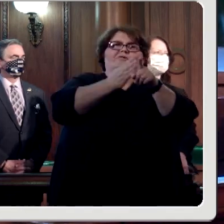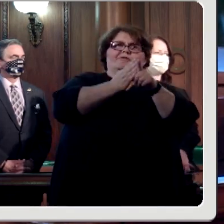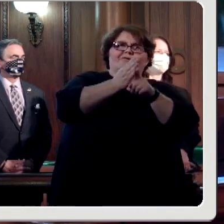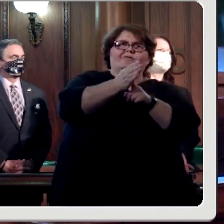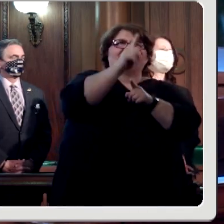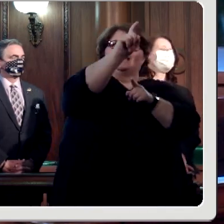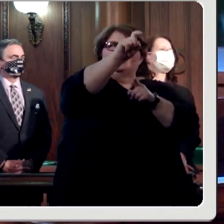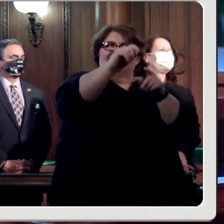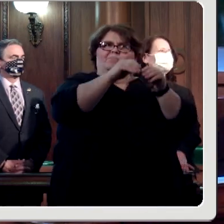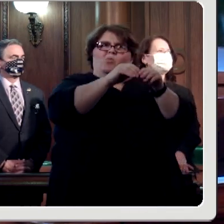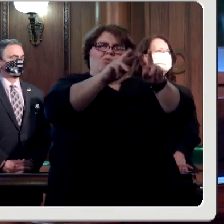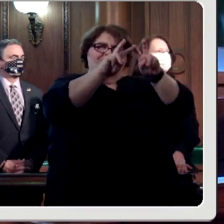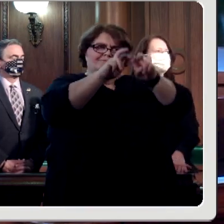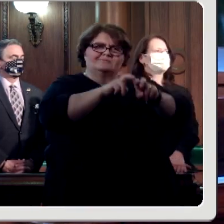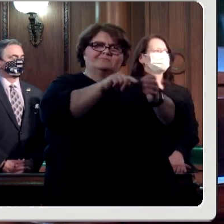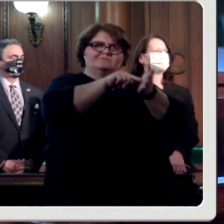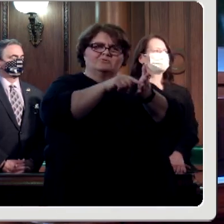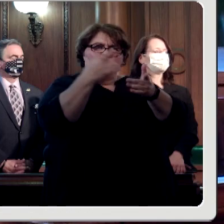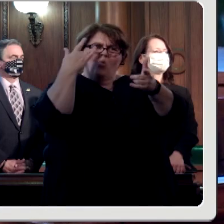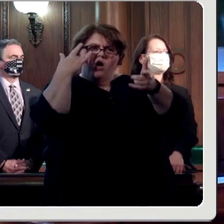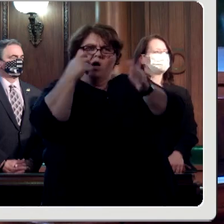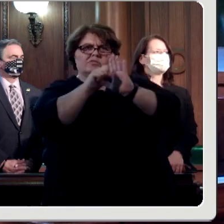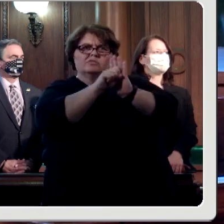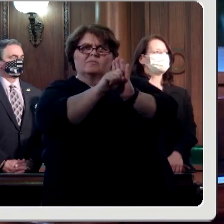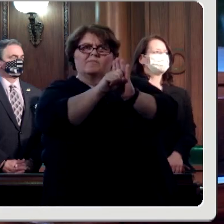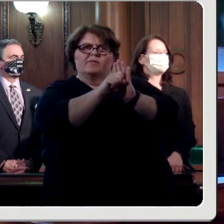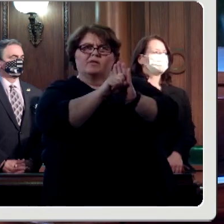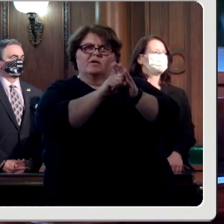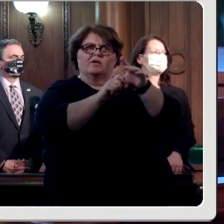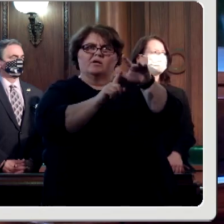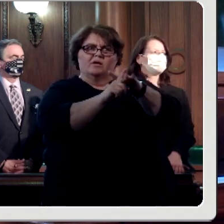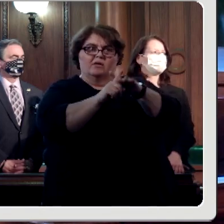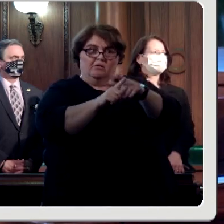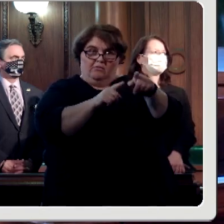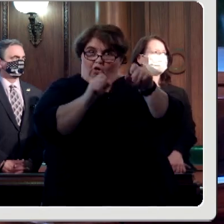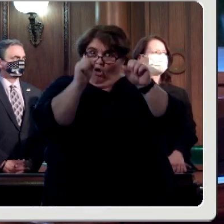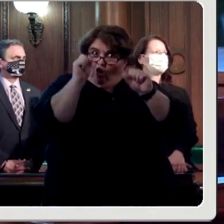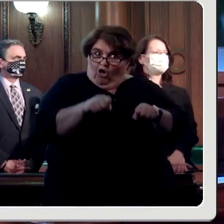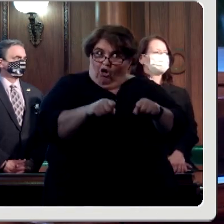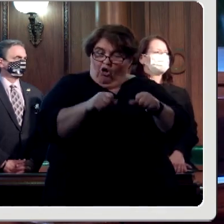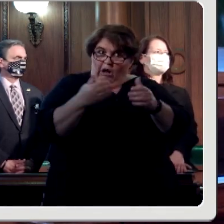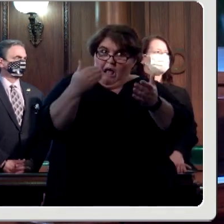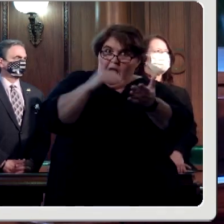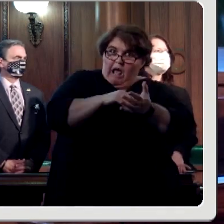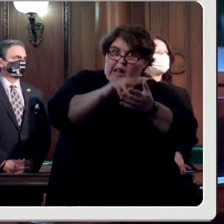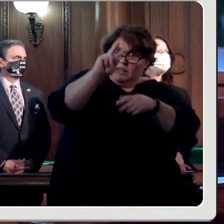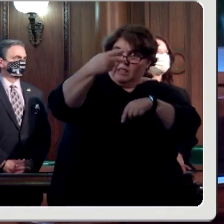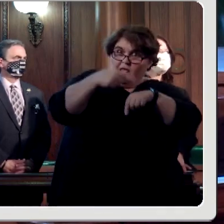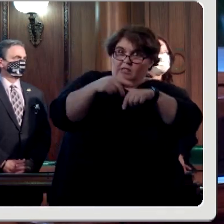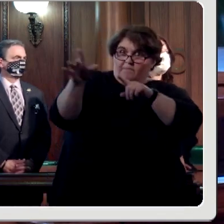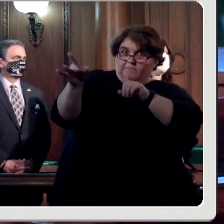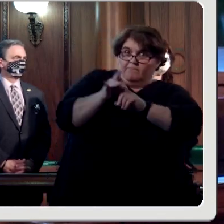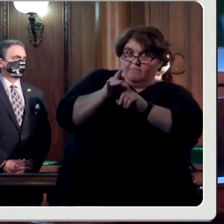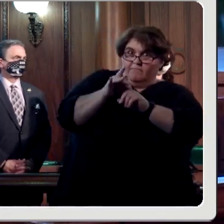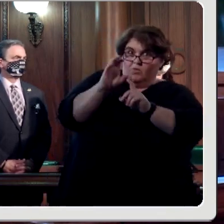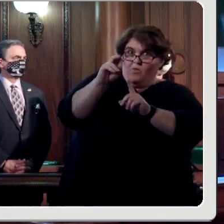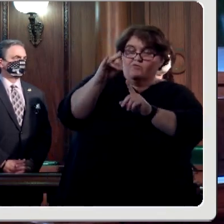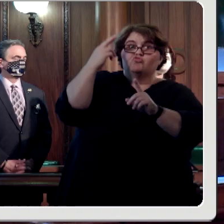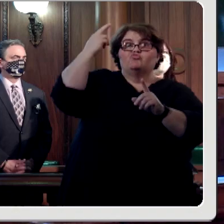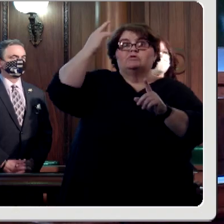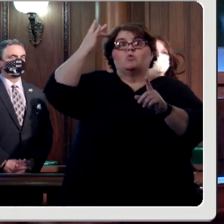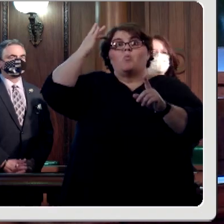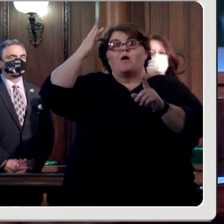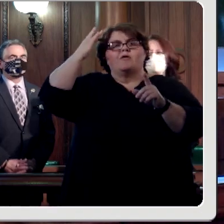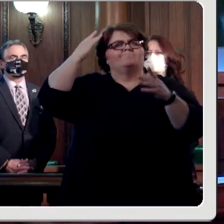there could be another coronavirus infection, another COVID infection, I should say. But that would be extremely unlikely, as Dr. Hessler